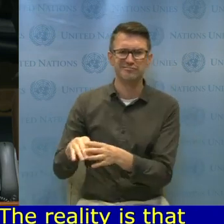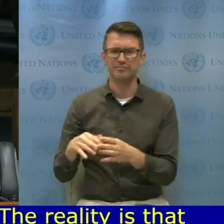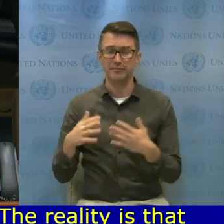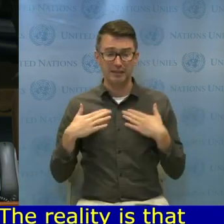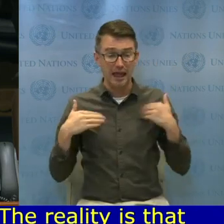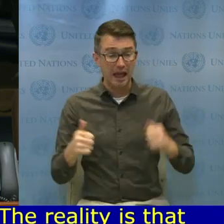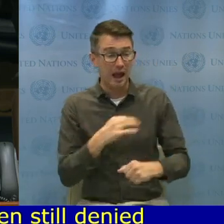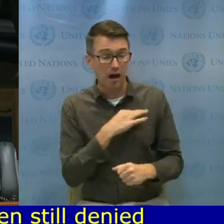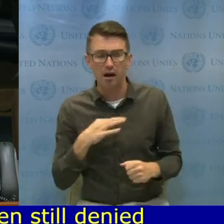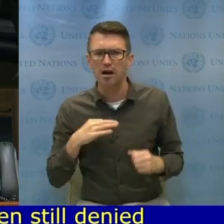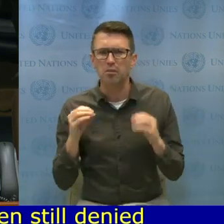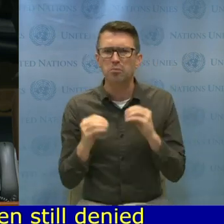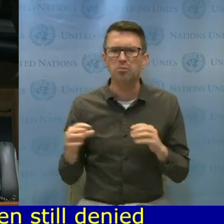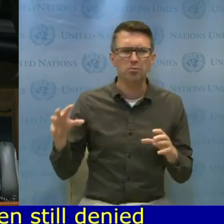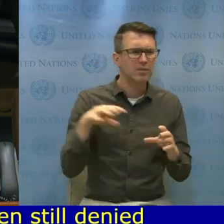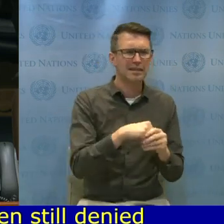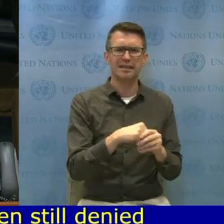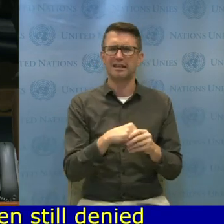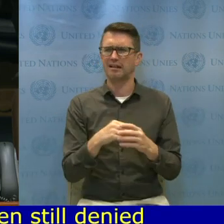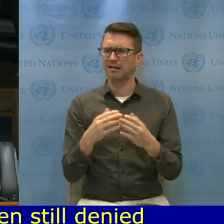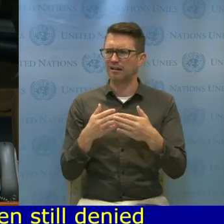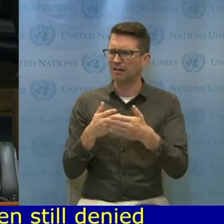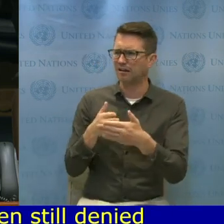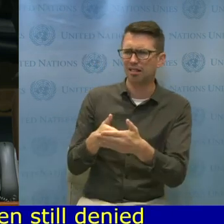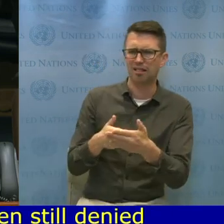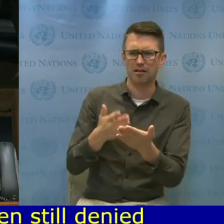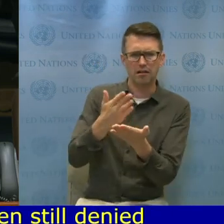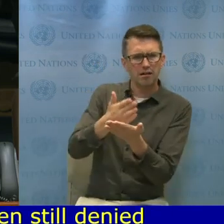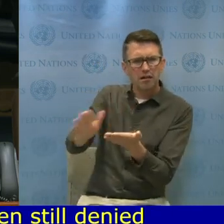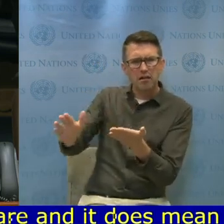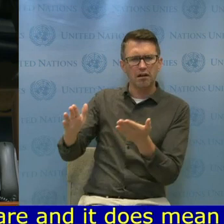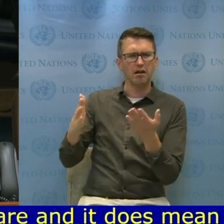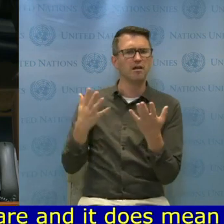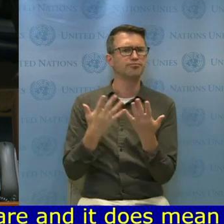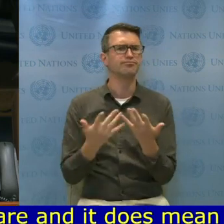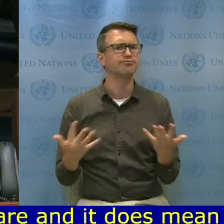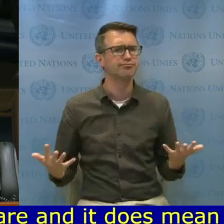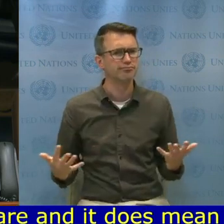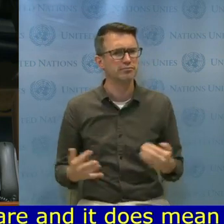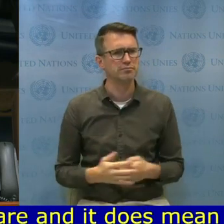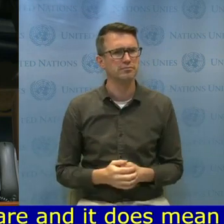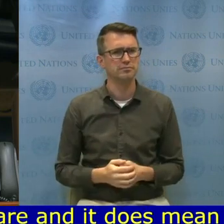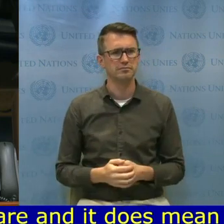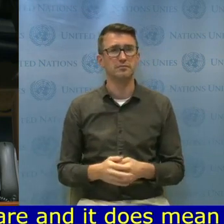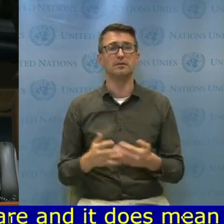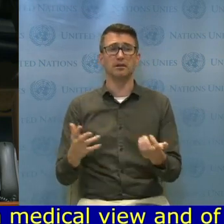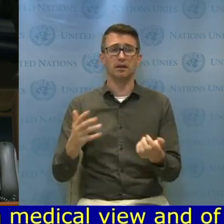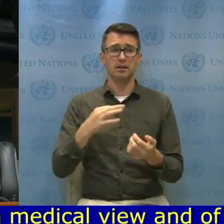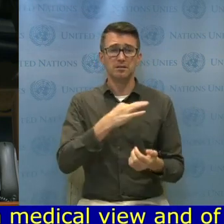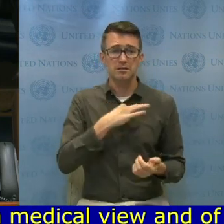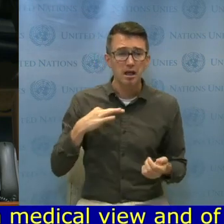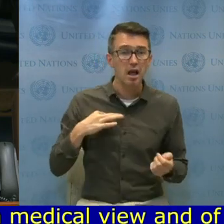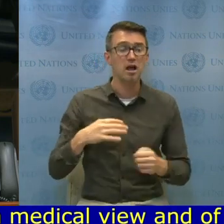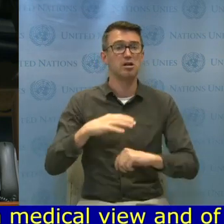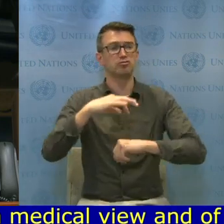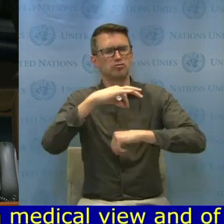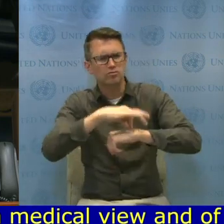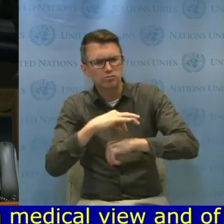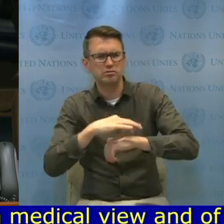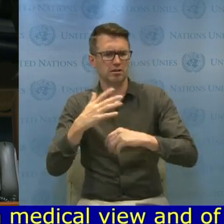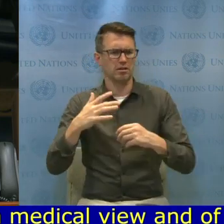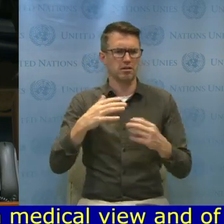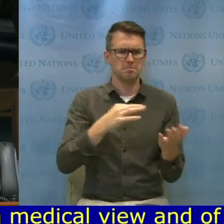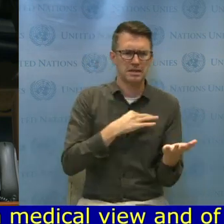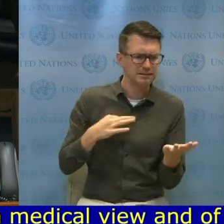of labelling of disability only by healthcare professionals to ensure that social services and disability support are